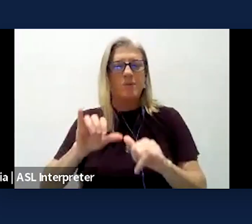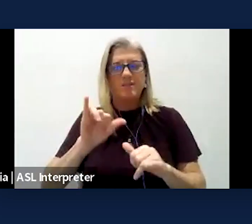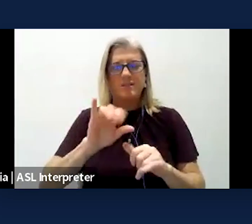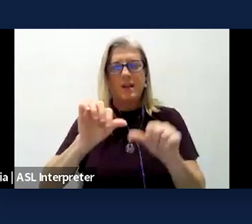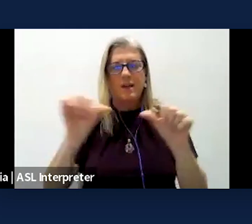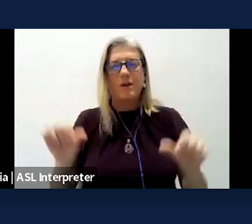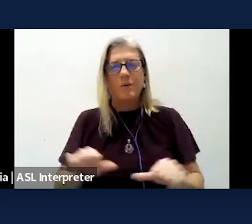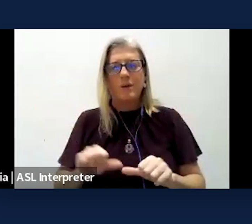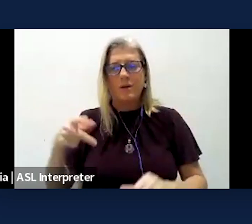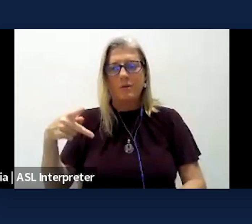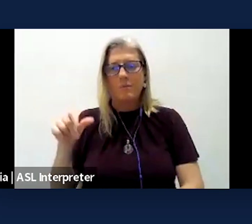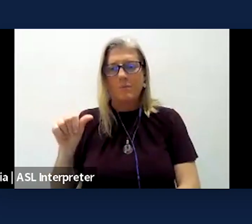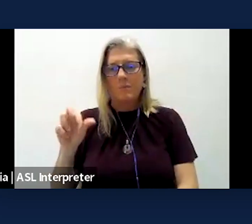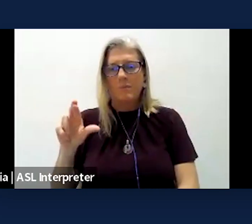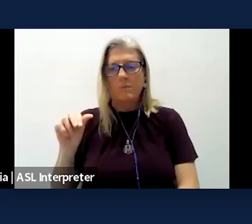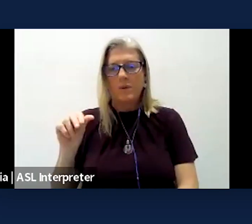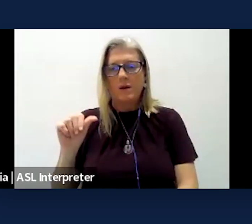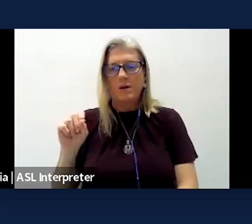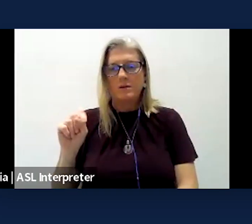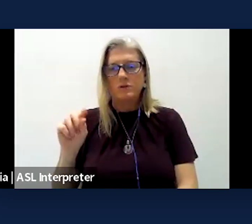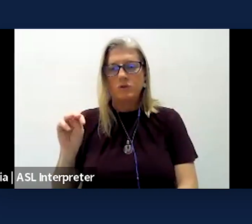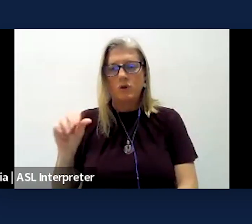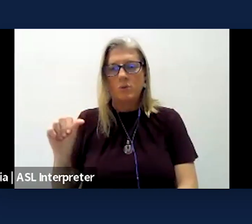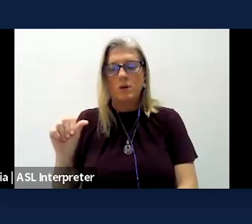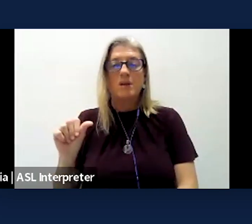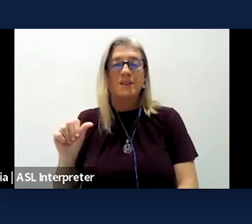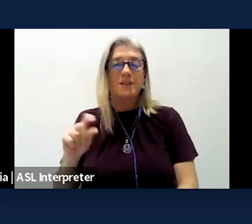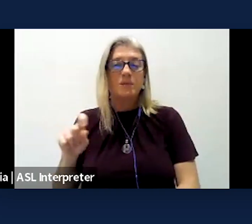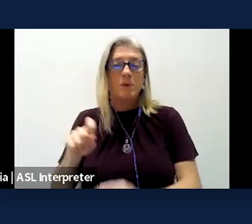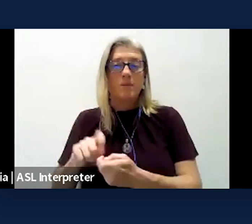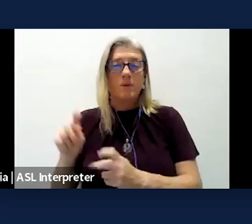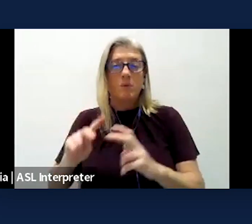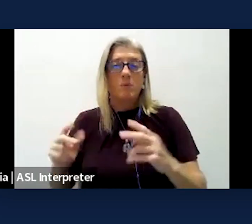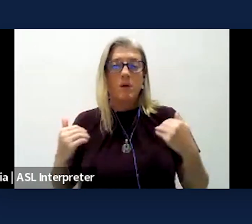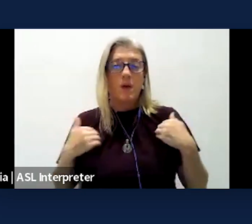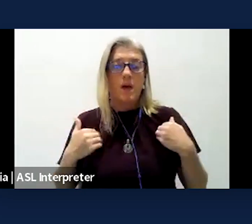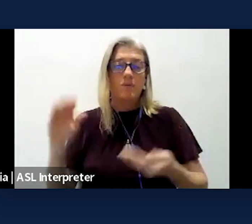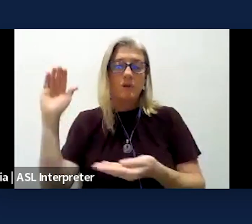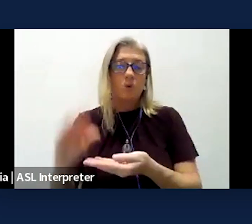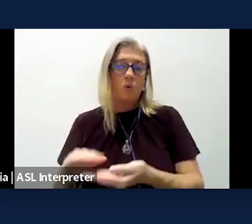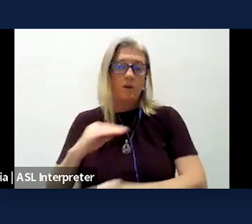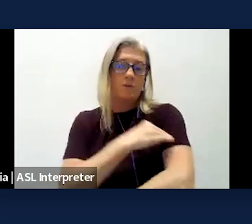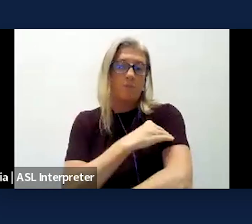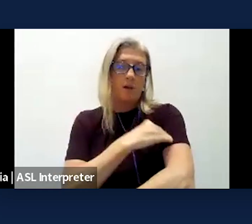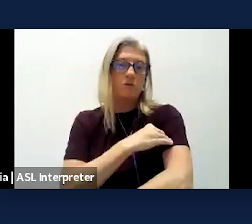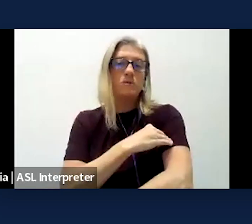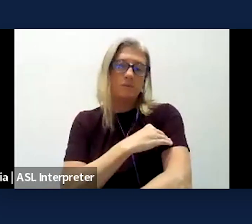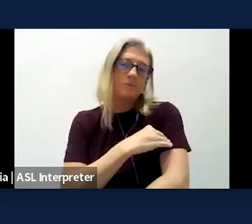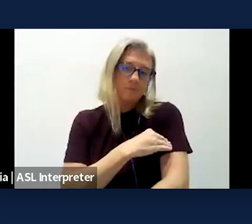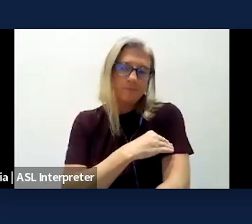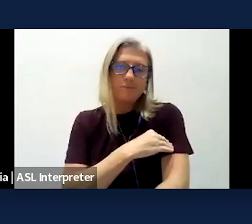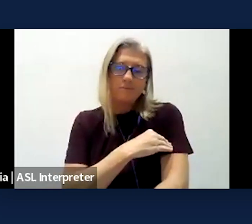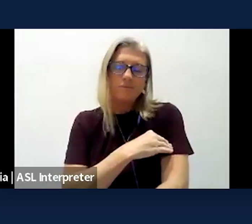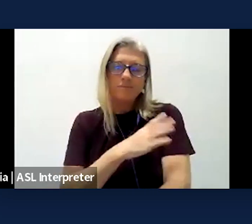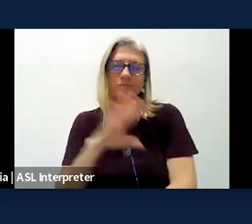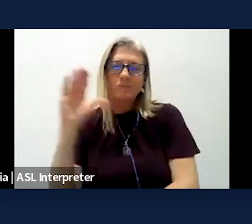particularly for those who, have decreased muscle strength, in the abdominal area. Tone.